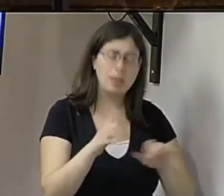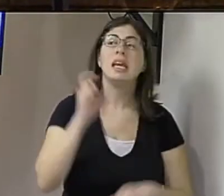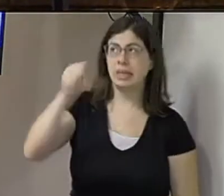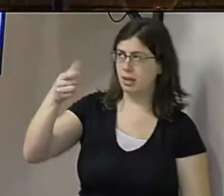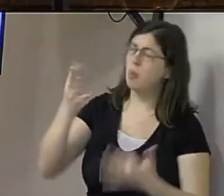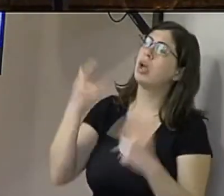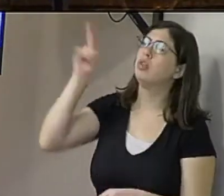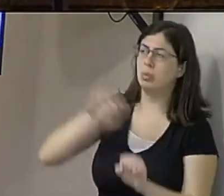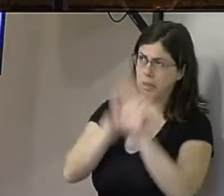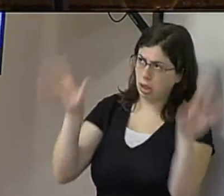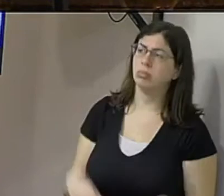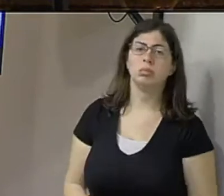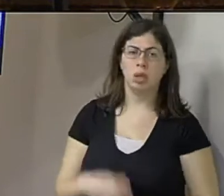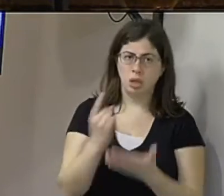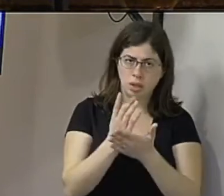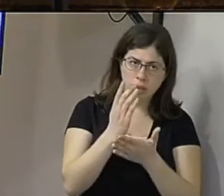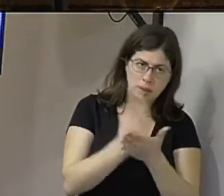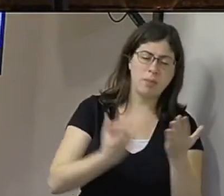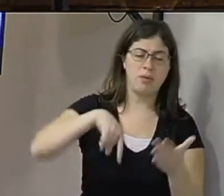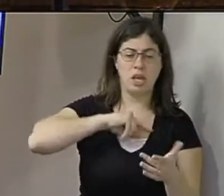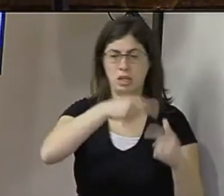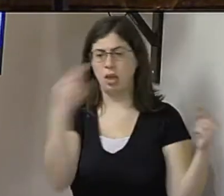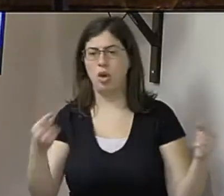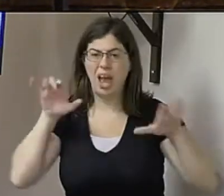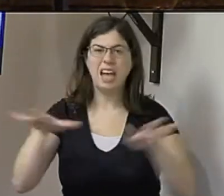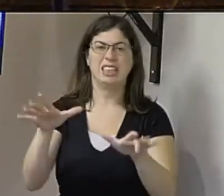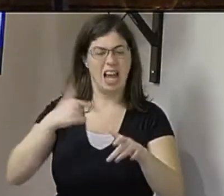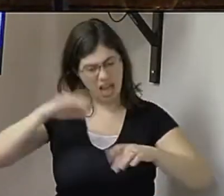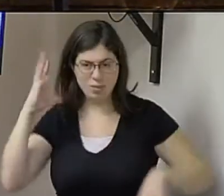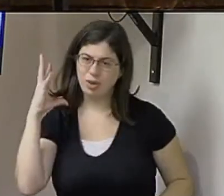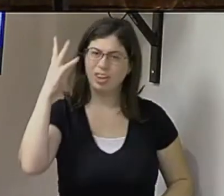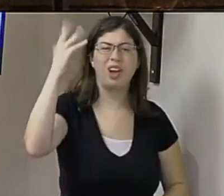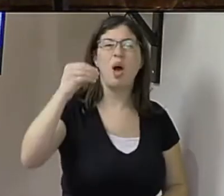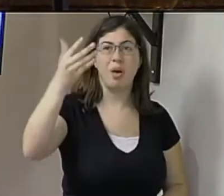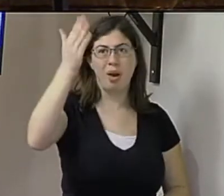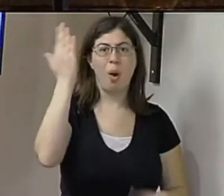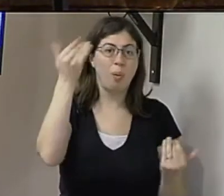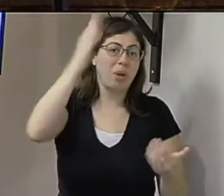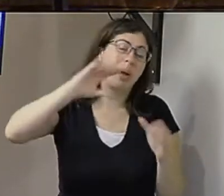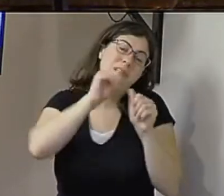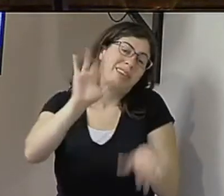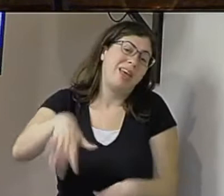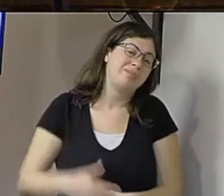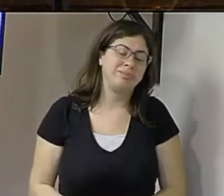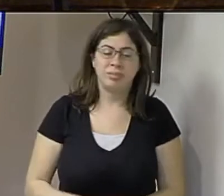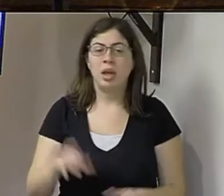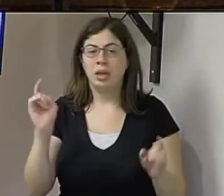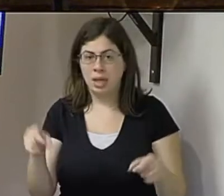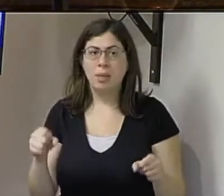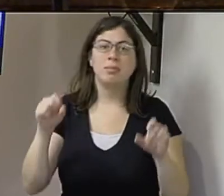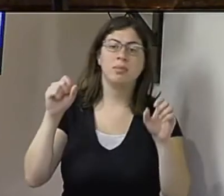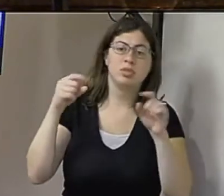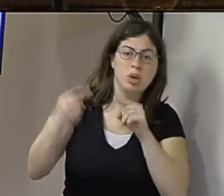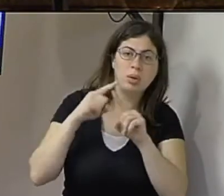waiting for the Lord to make it clear, right? And some of us are the other person. We're the action people. I'm going to go, and I hope the Lord blesses it, right? And we can struggle,